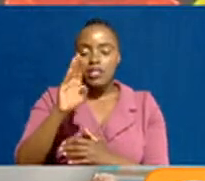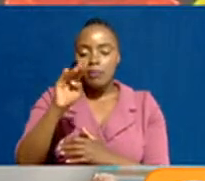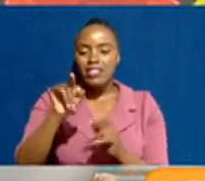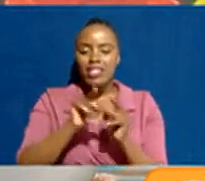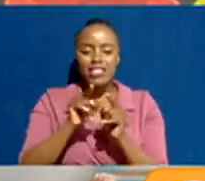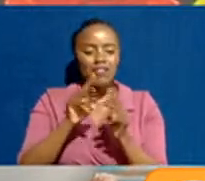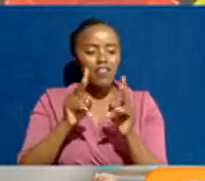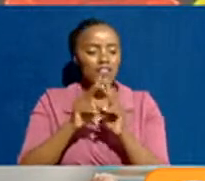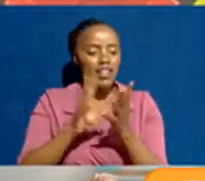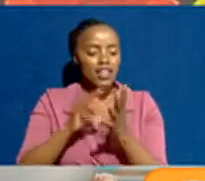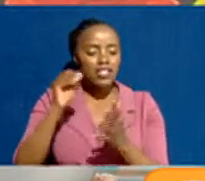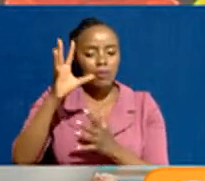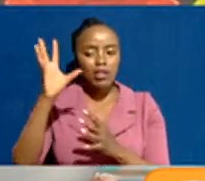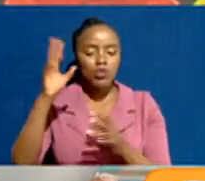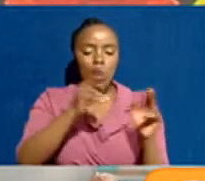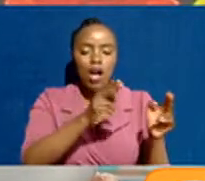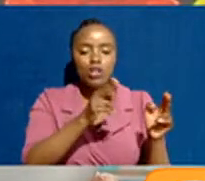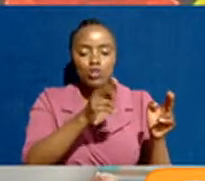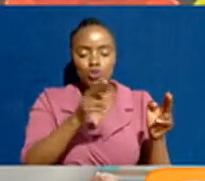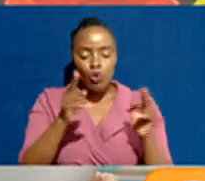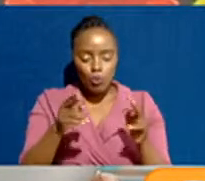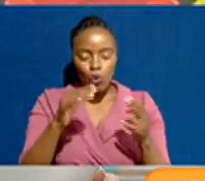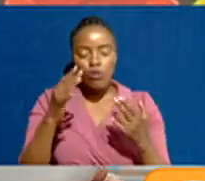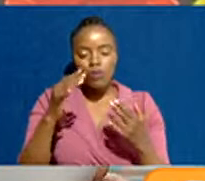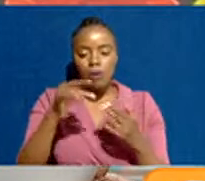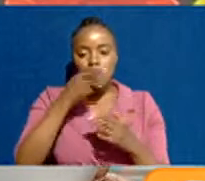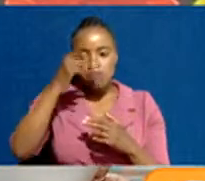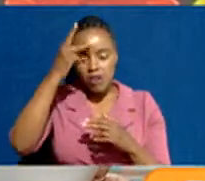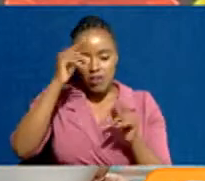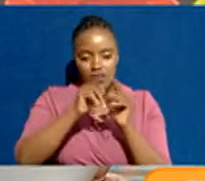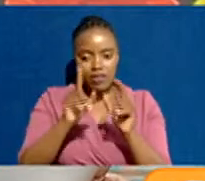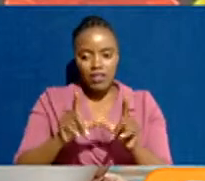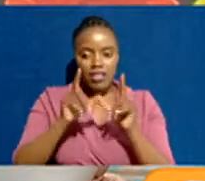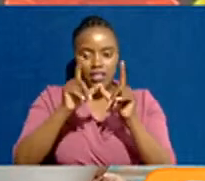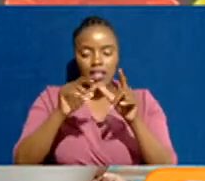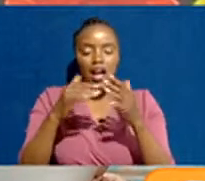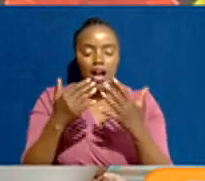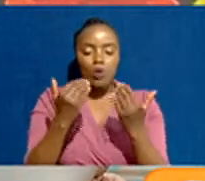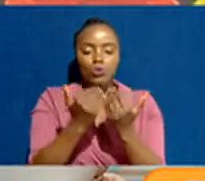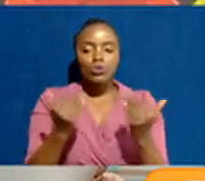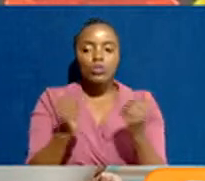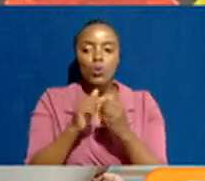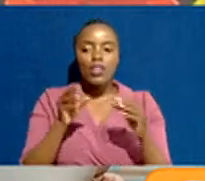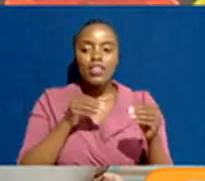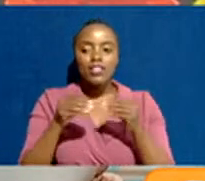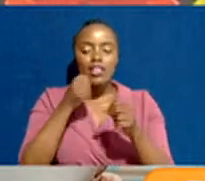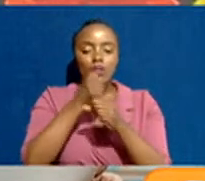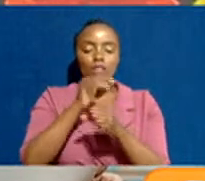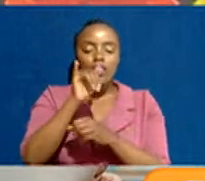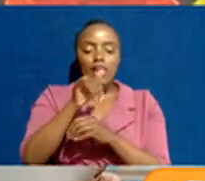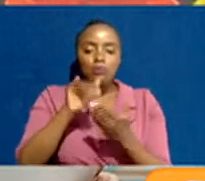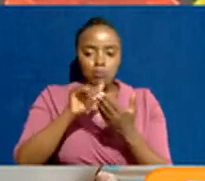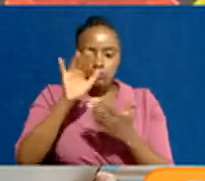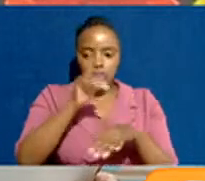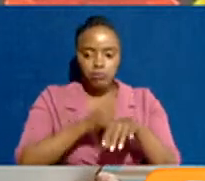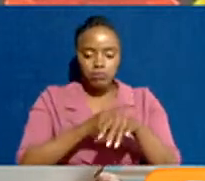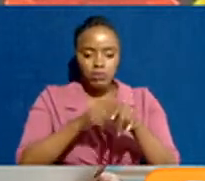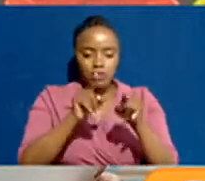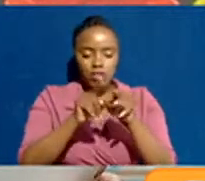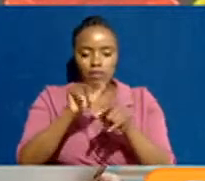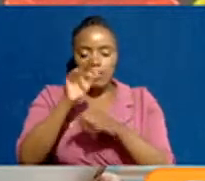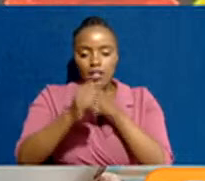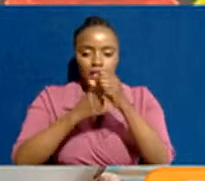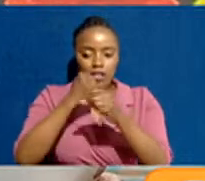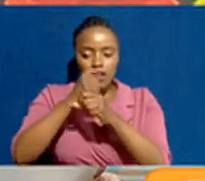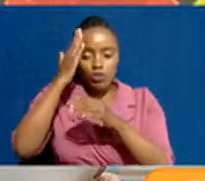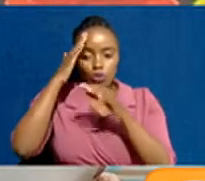way too expensive to a common parent. CBC revolves around talents. How do children with disability do this, especially when it takes them years to